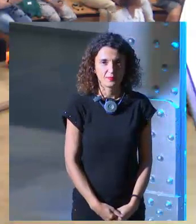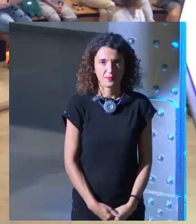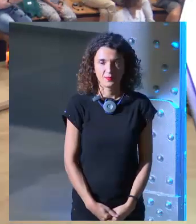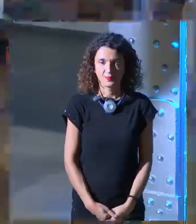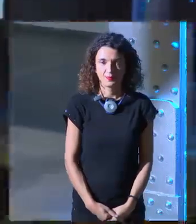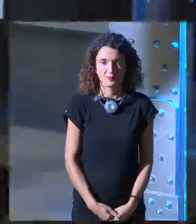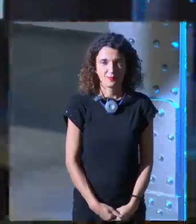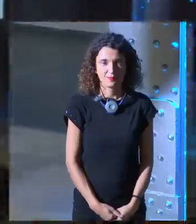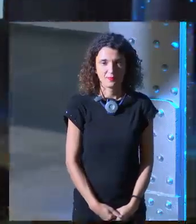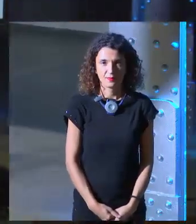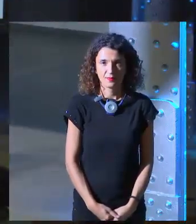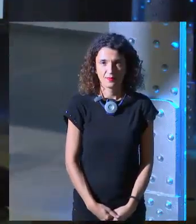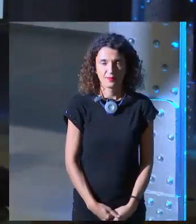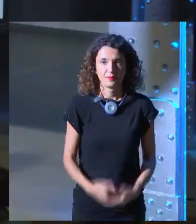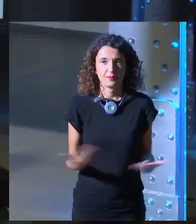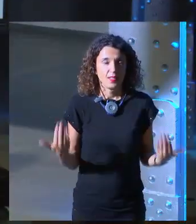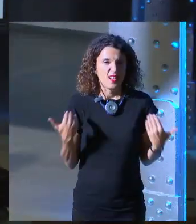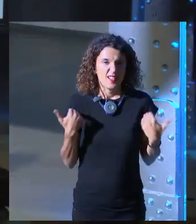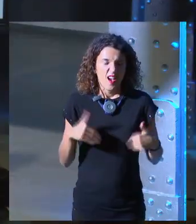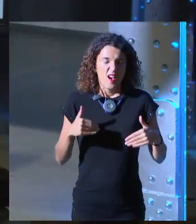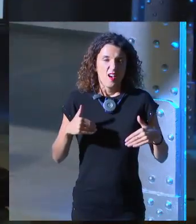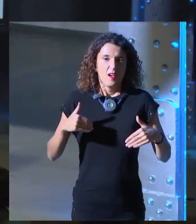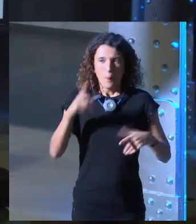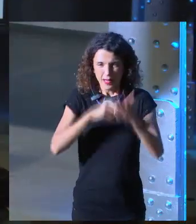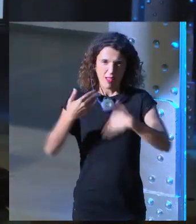Don't worry about the past. We're here.